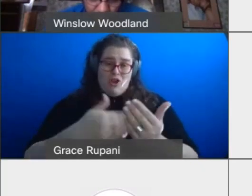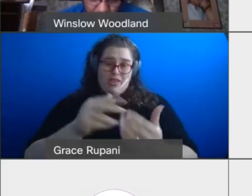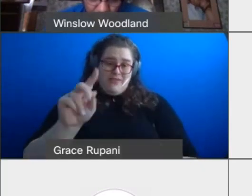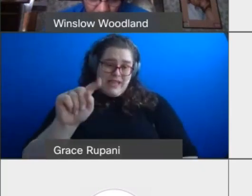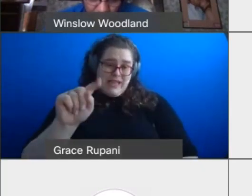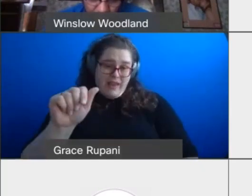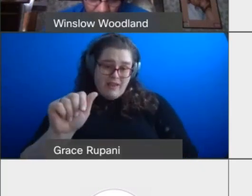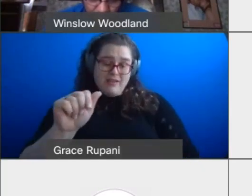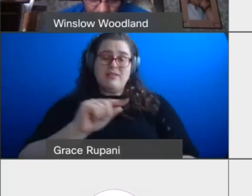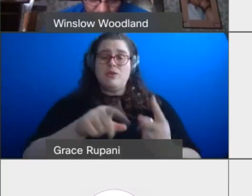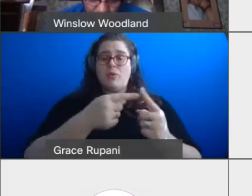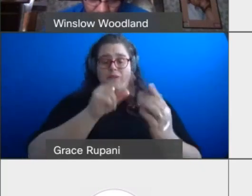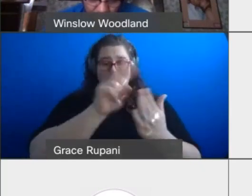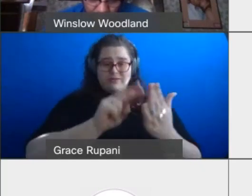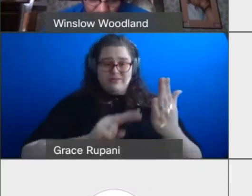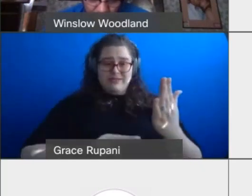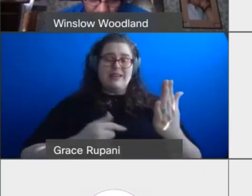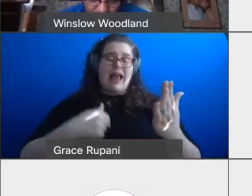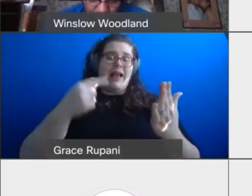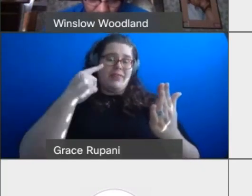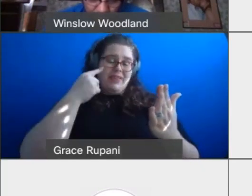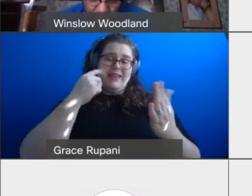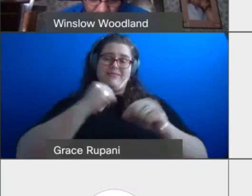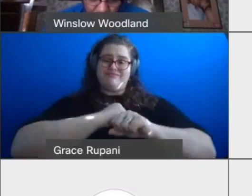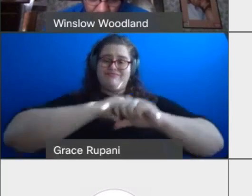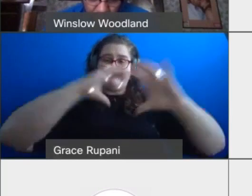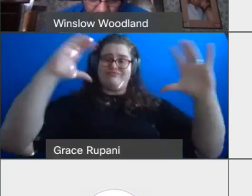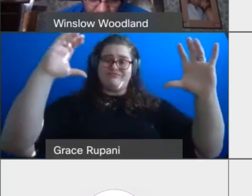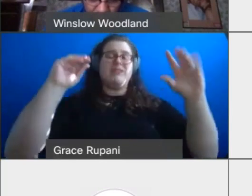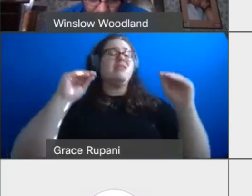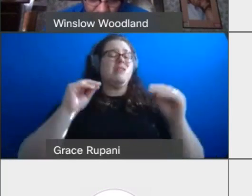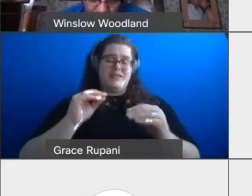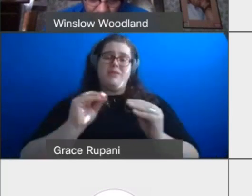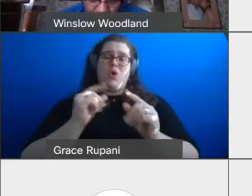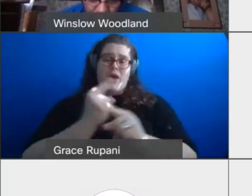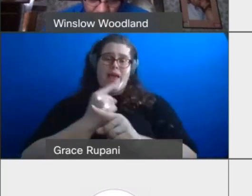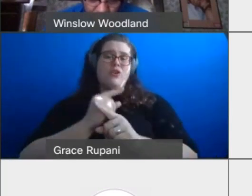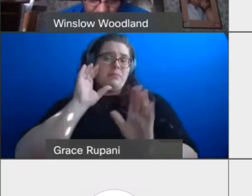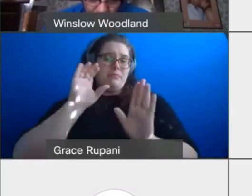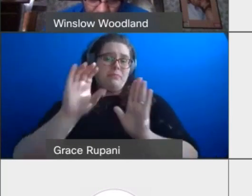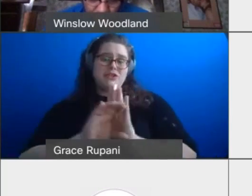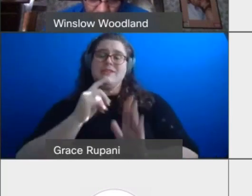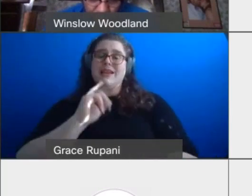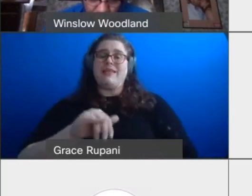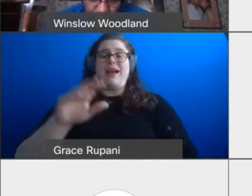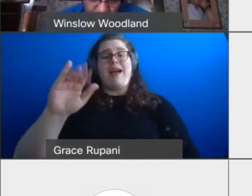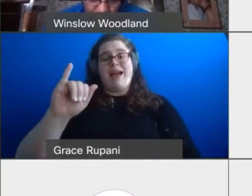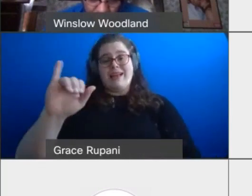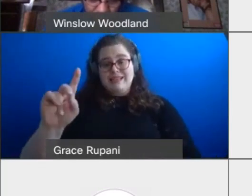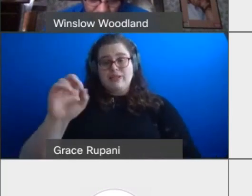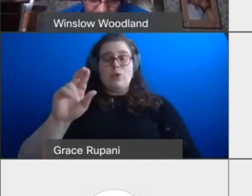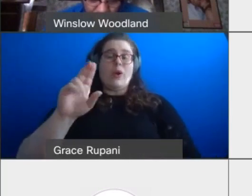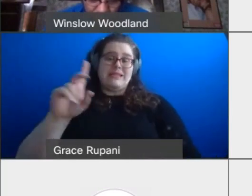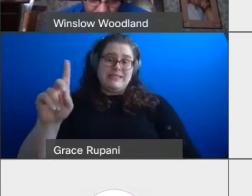I think a more complete and accurate picture of it would be that people with intellectual and developmental disabilities are more